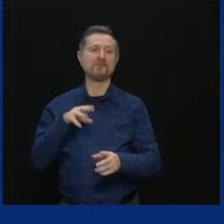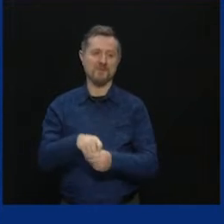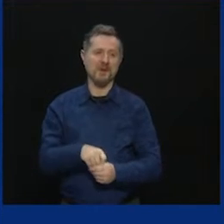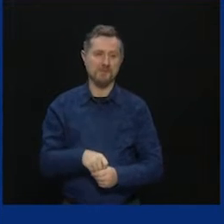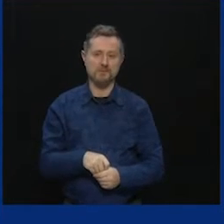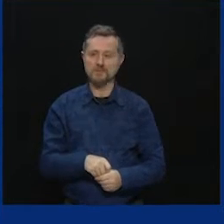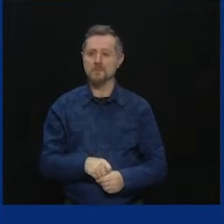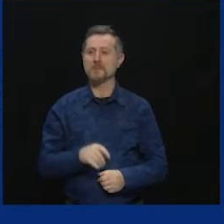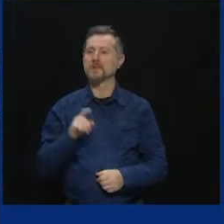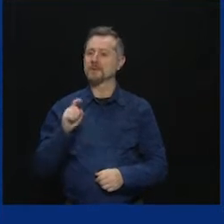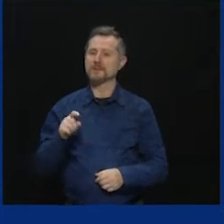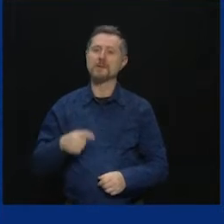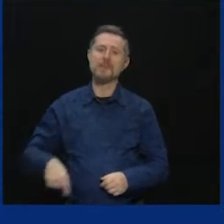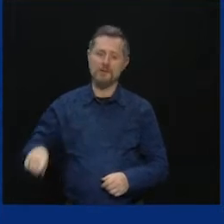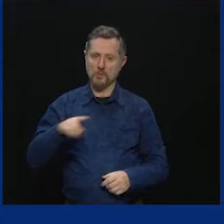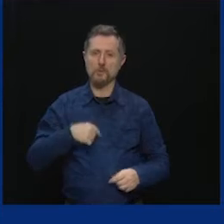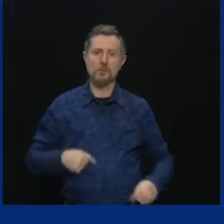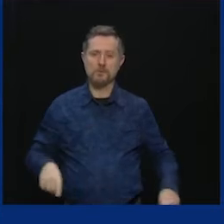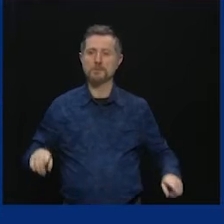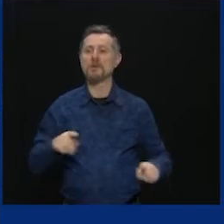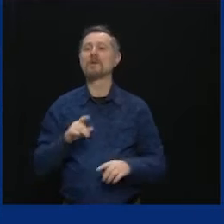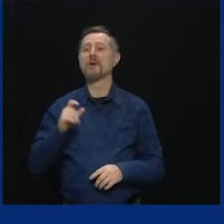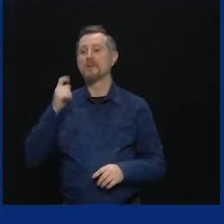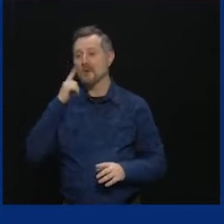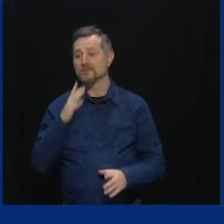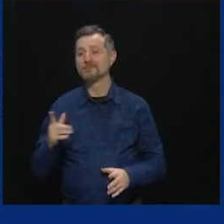us all. As you heard the governor say,